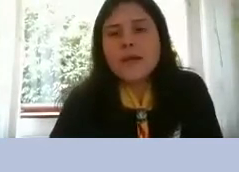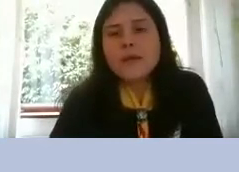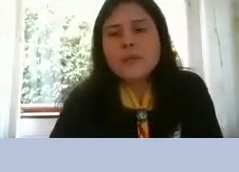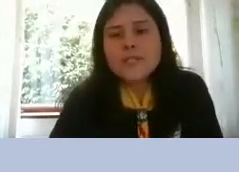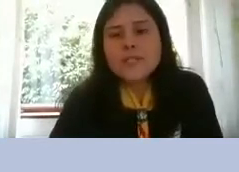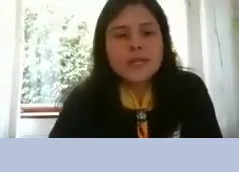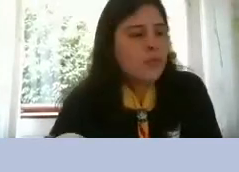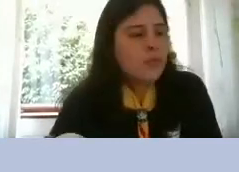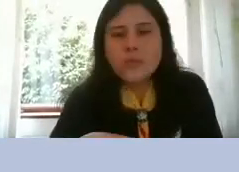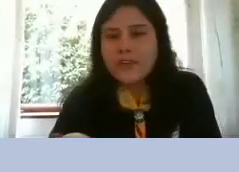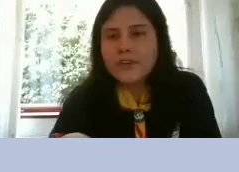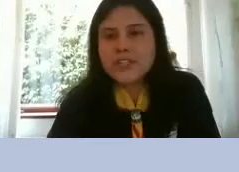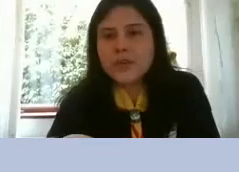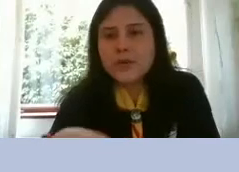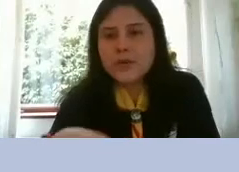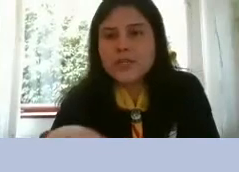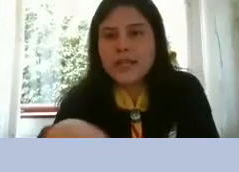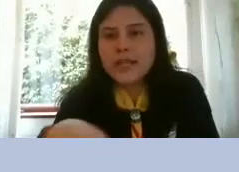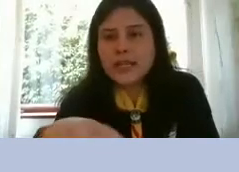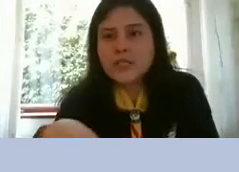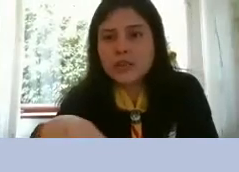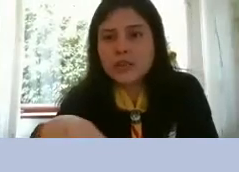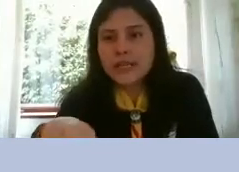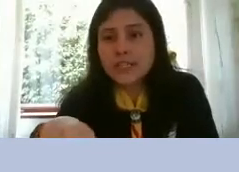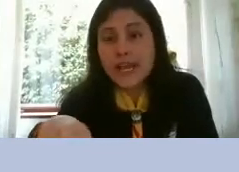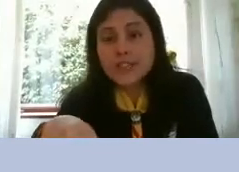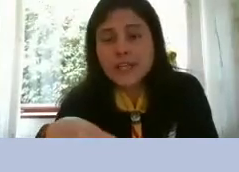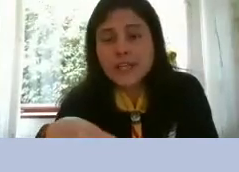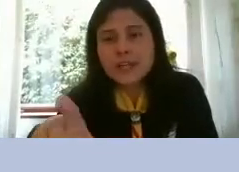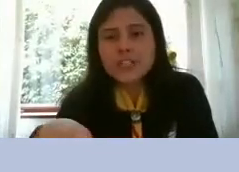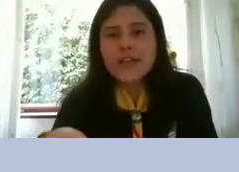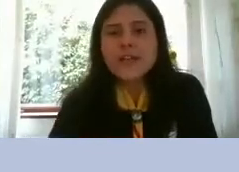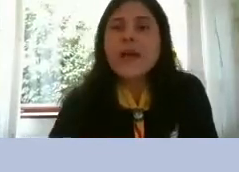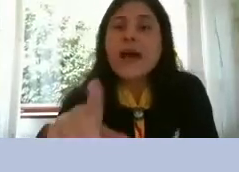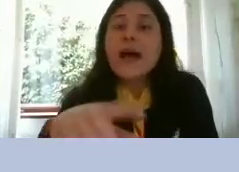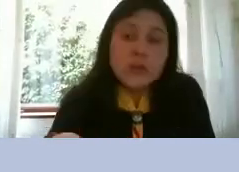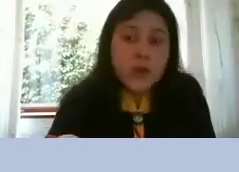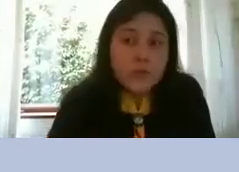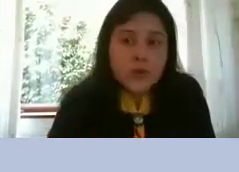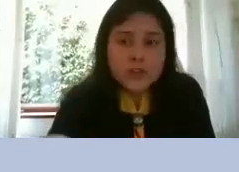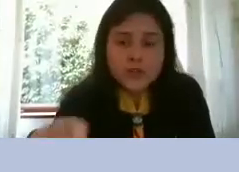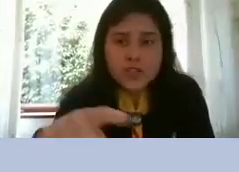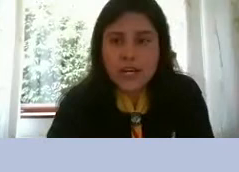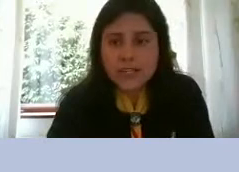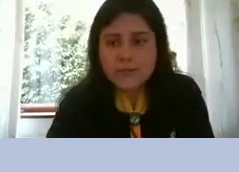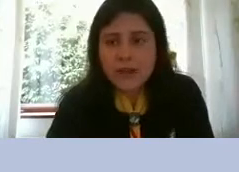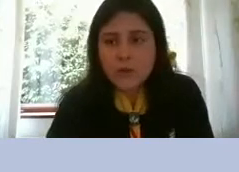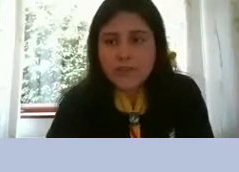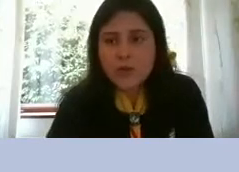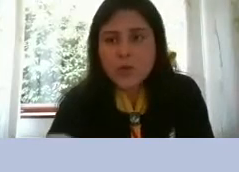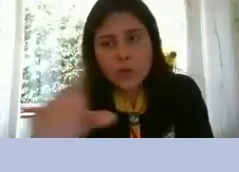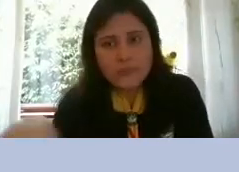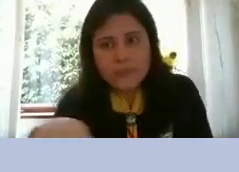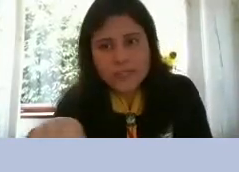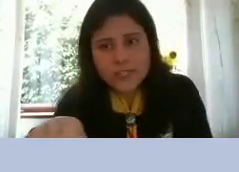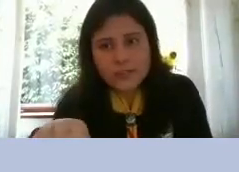I'm gonna put it when we finish. I'm gonna put the links on the chat so that you can check them. And also, I'm going to share this file with you